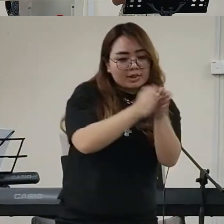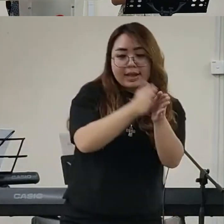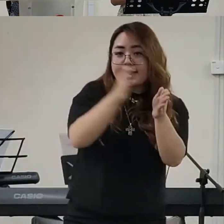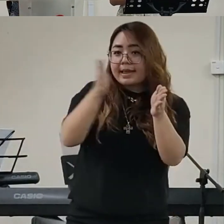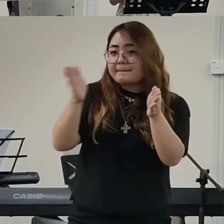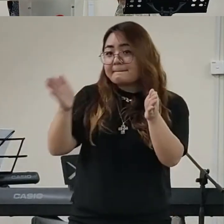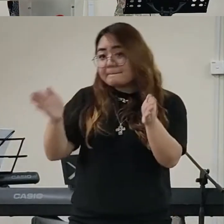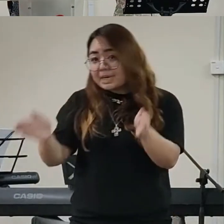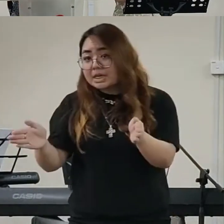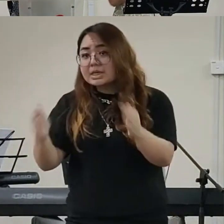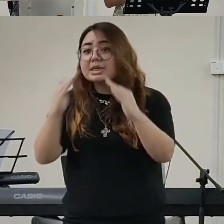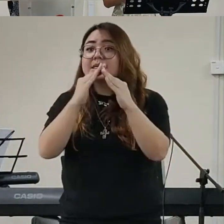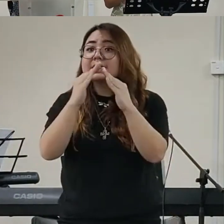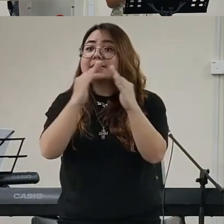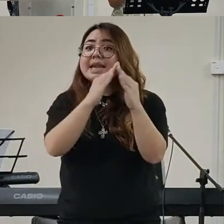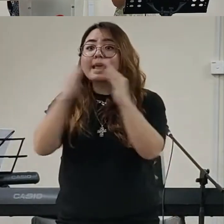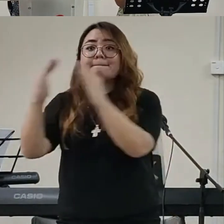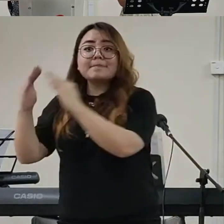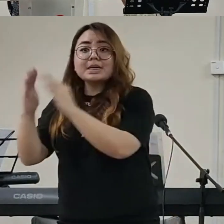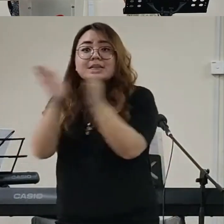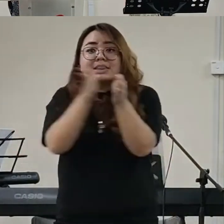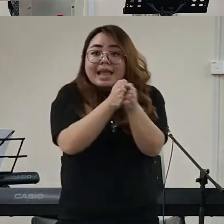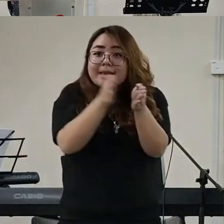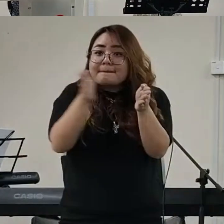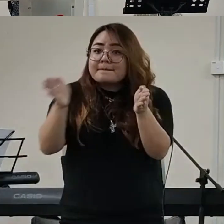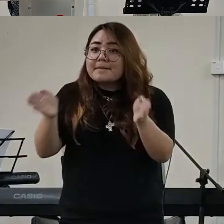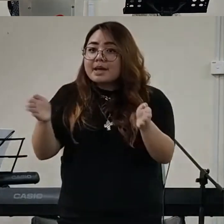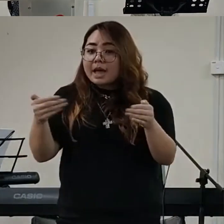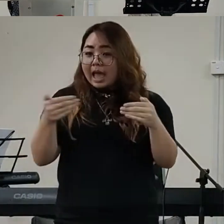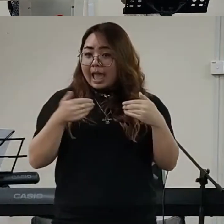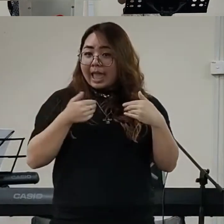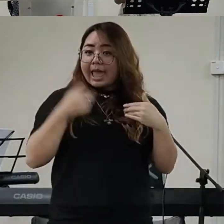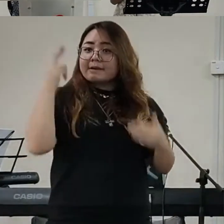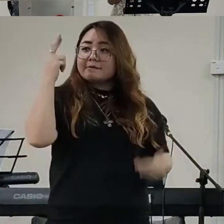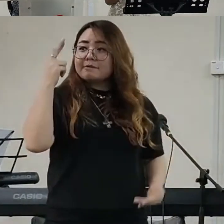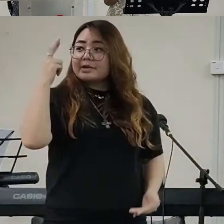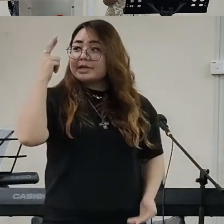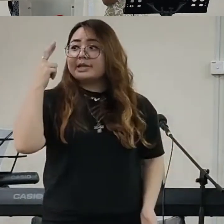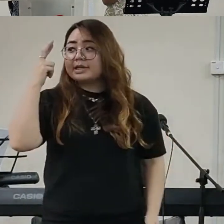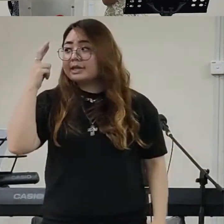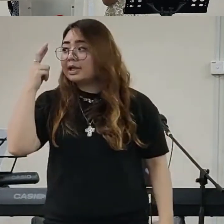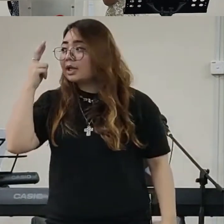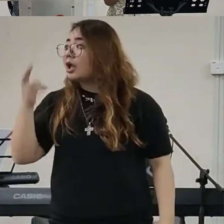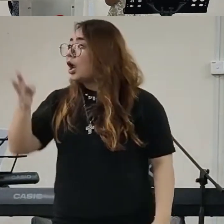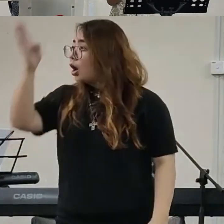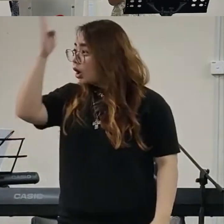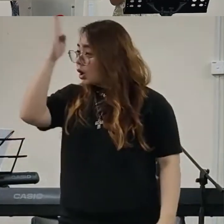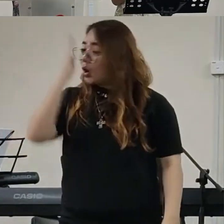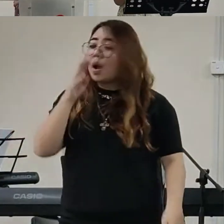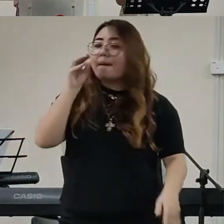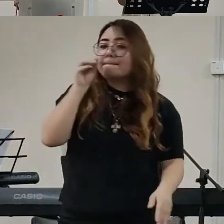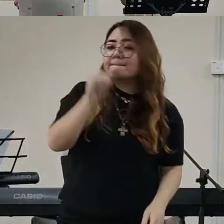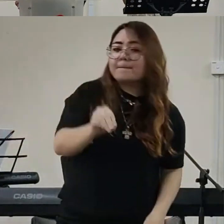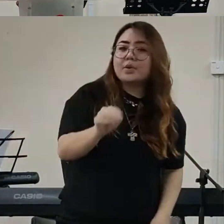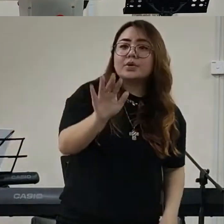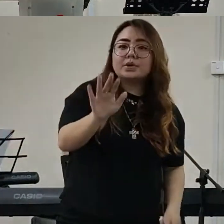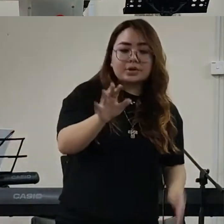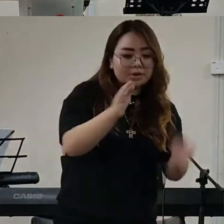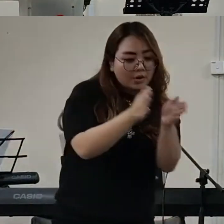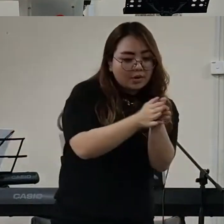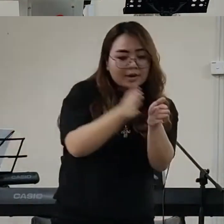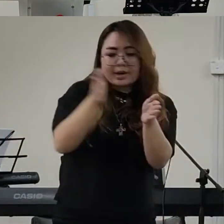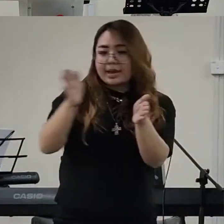you. Okay, your neighbor is your neighbor for a reason. It's not coincidence. God purposely put those people as your